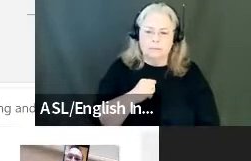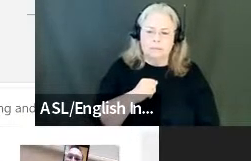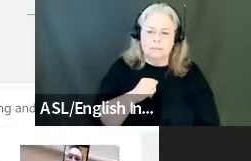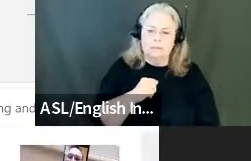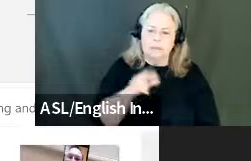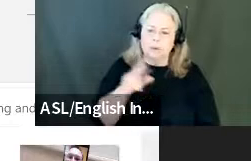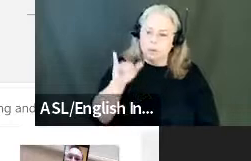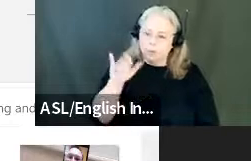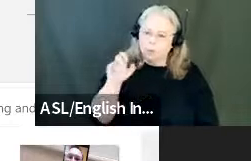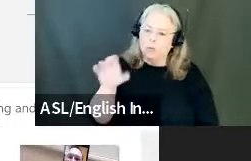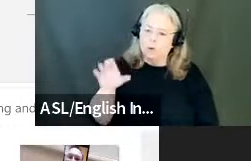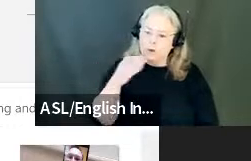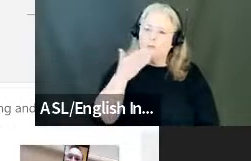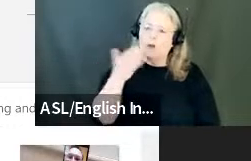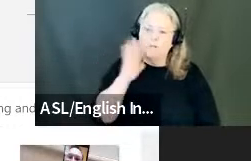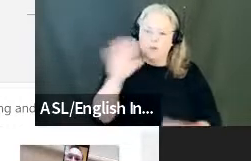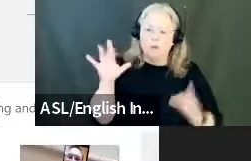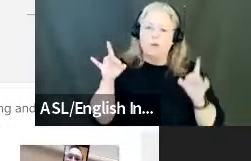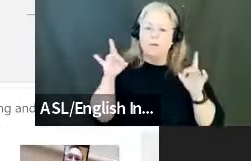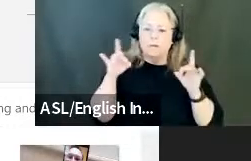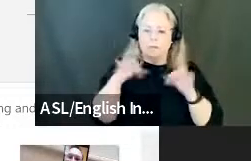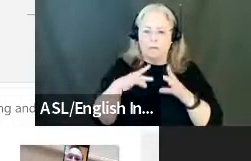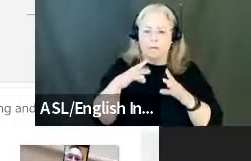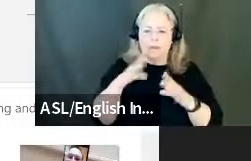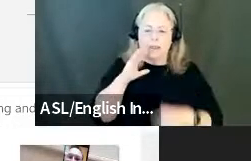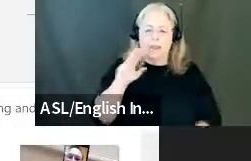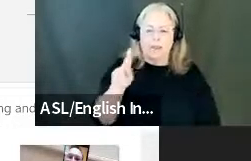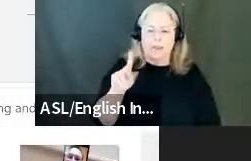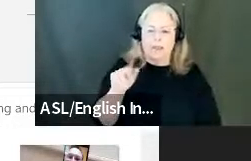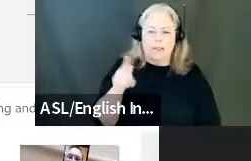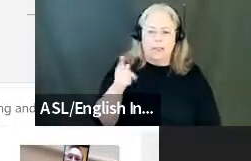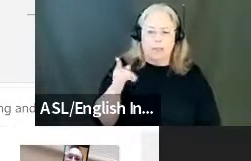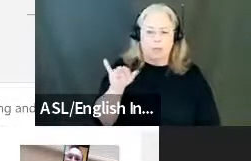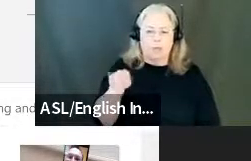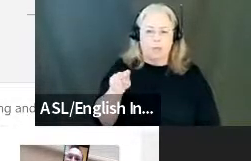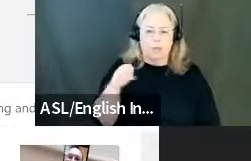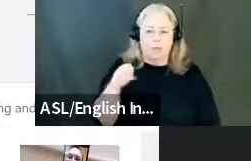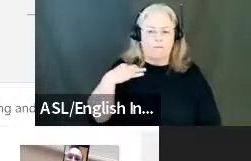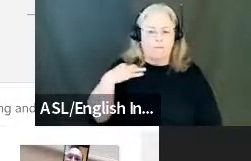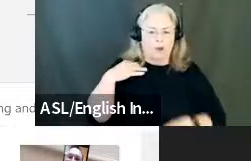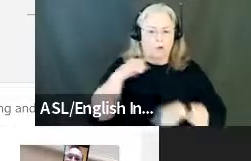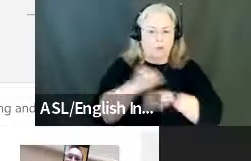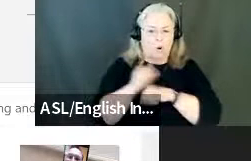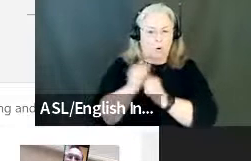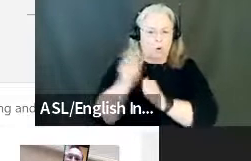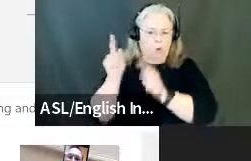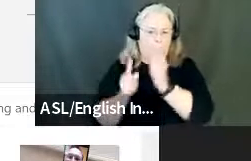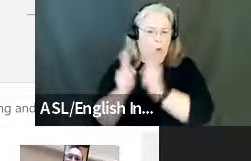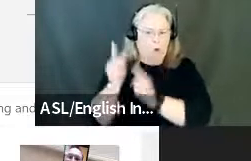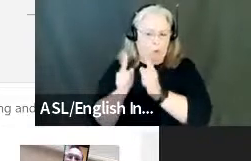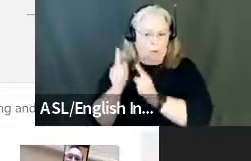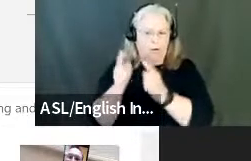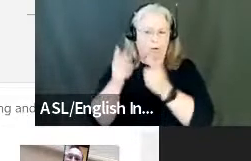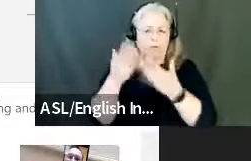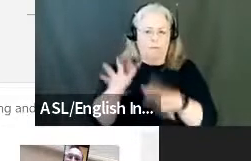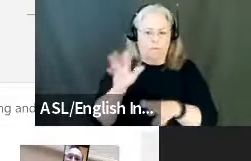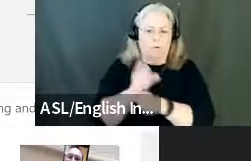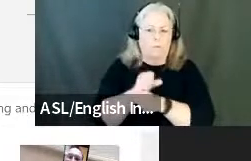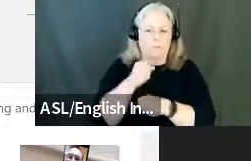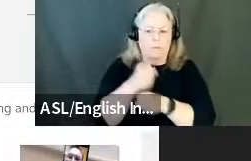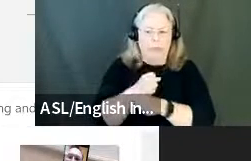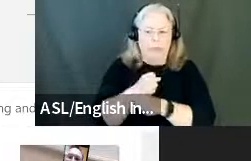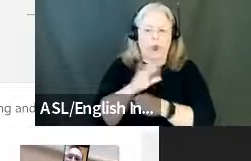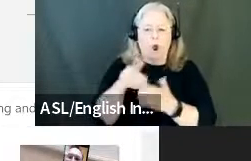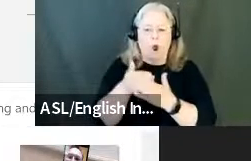Rick, thank you so much for the feedback. And I know Catherine has volunteered to work with you one-on-one so you can help finish making all of the tools in the